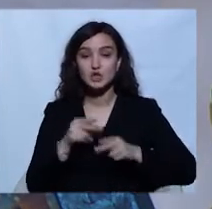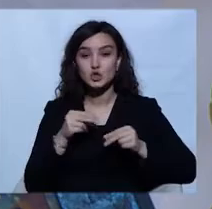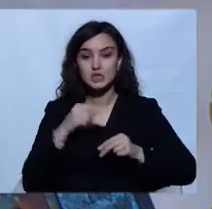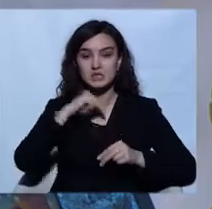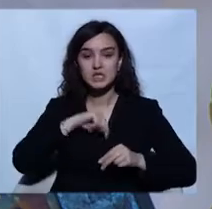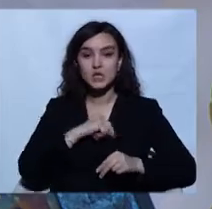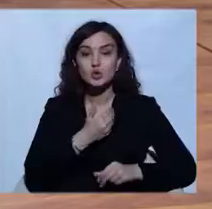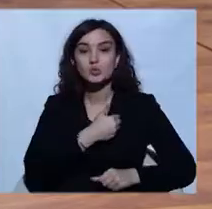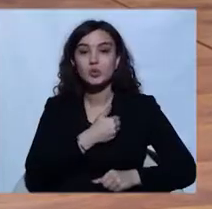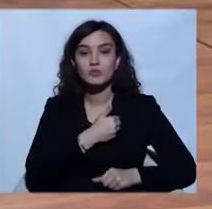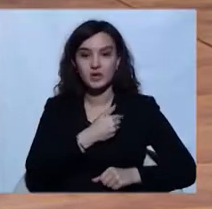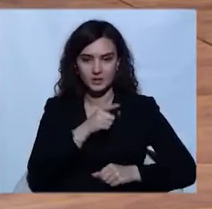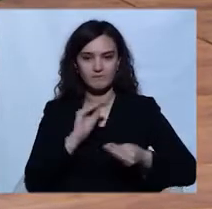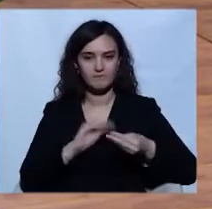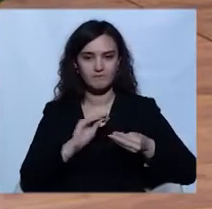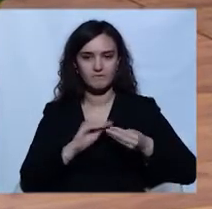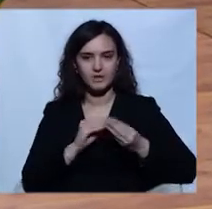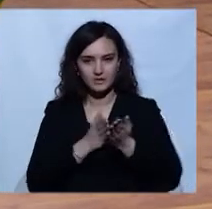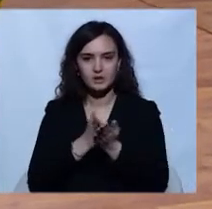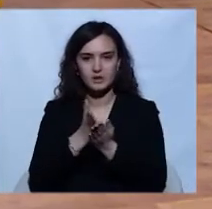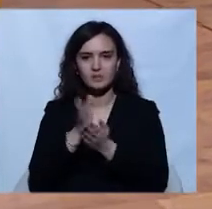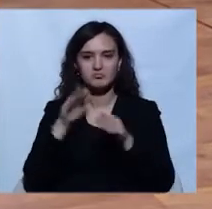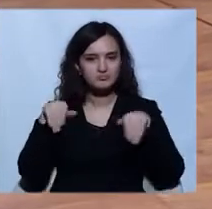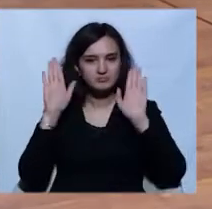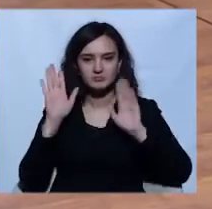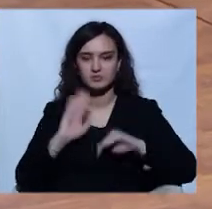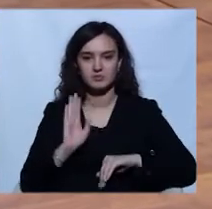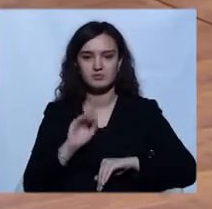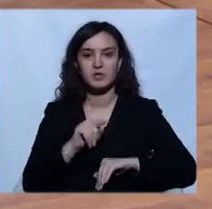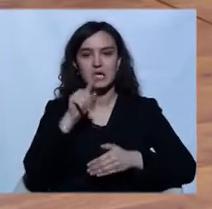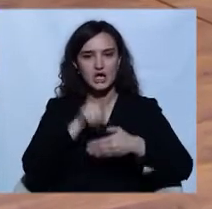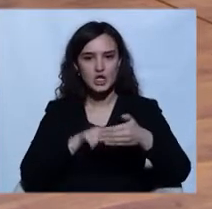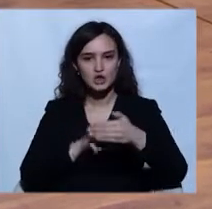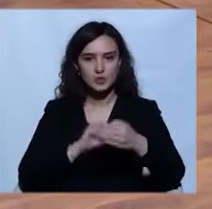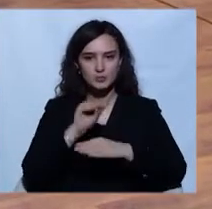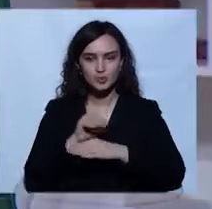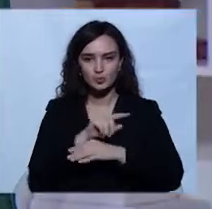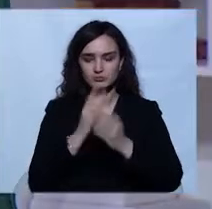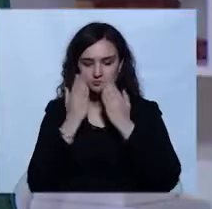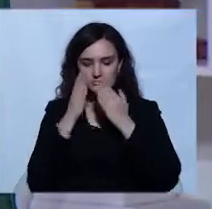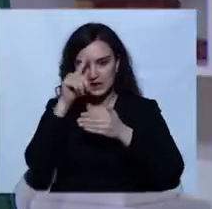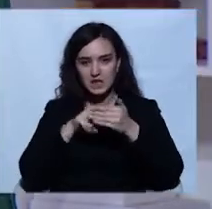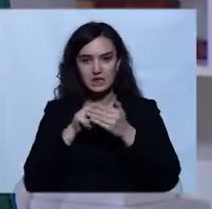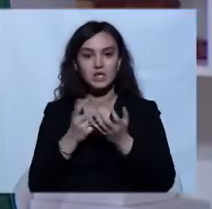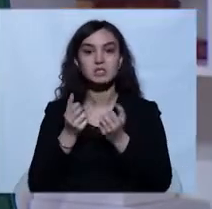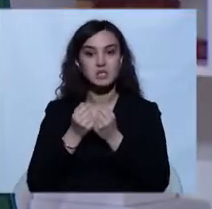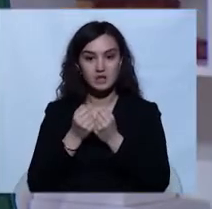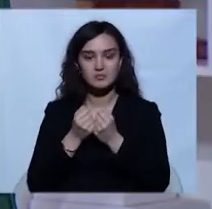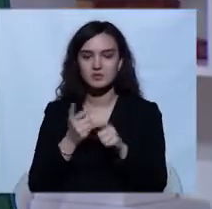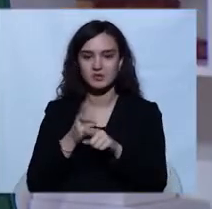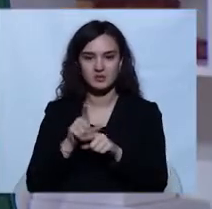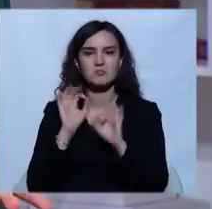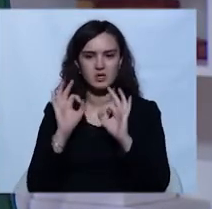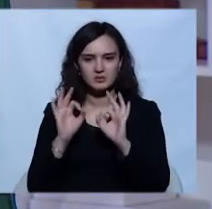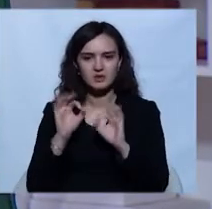instincts that keep him going, as well as his religion. Yes. So you're so right.